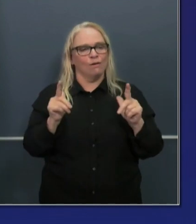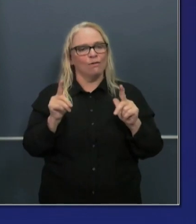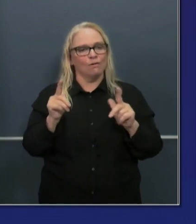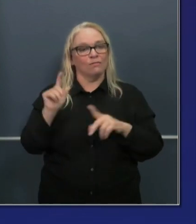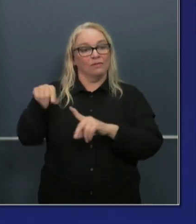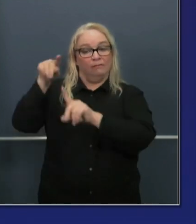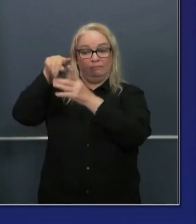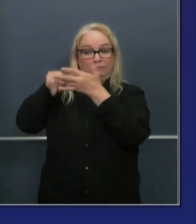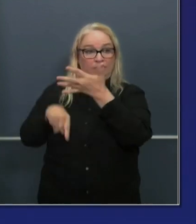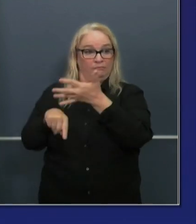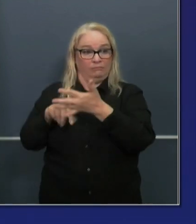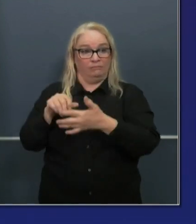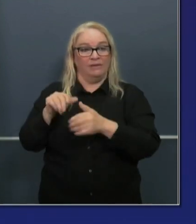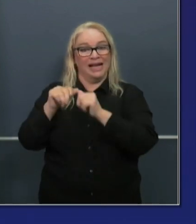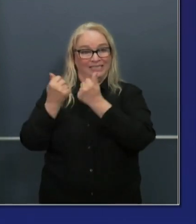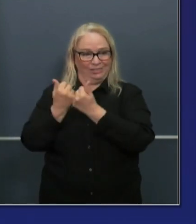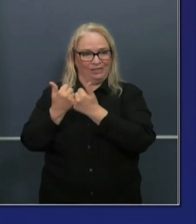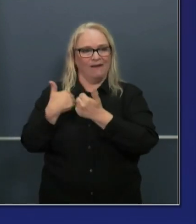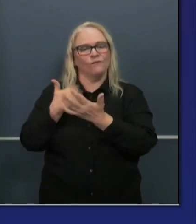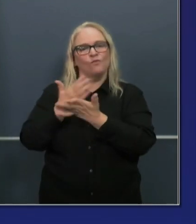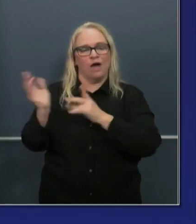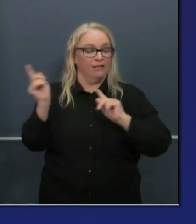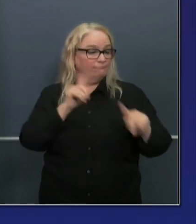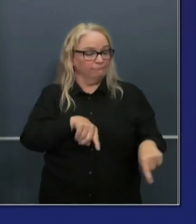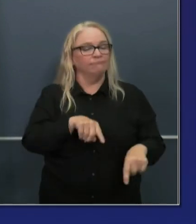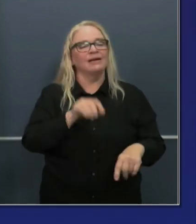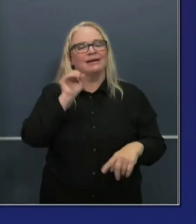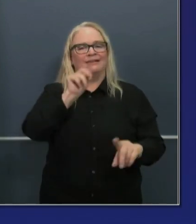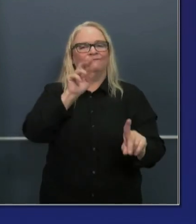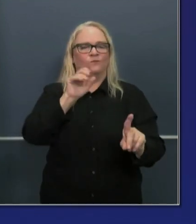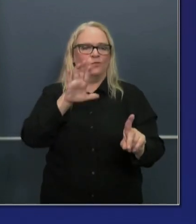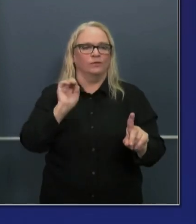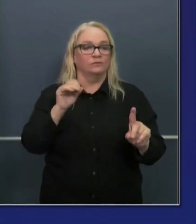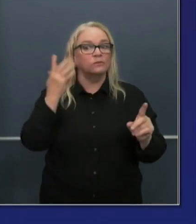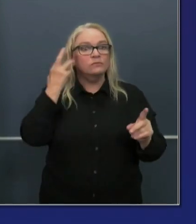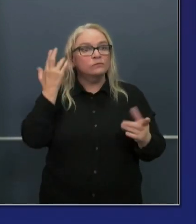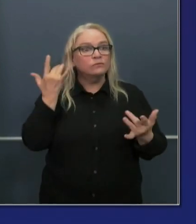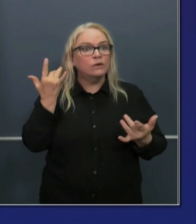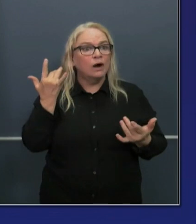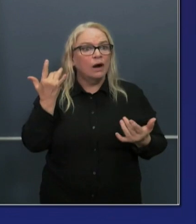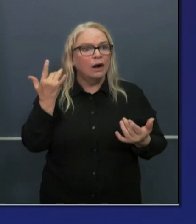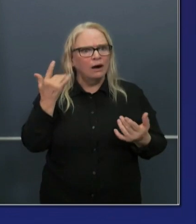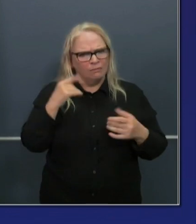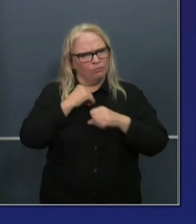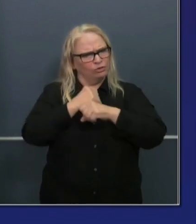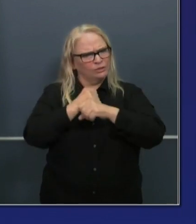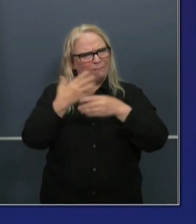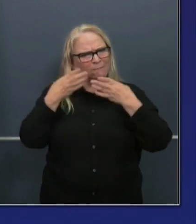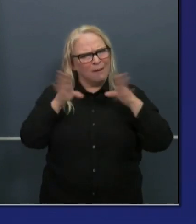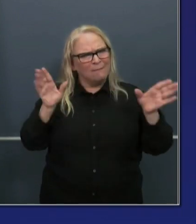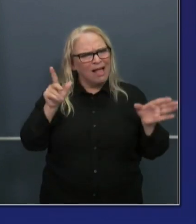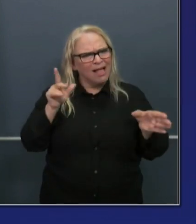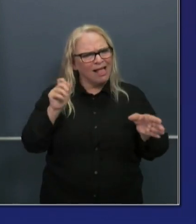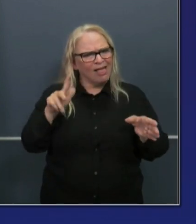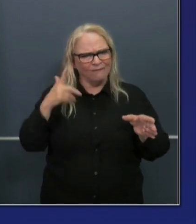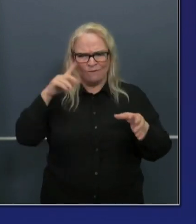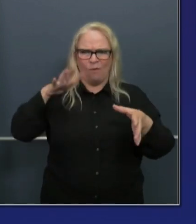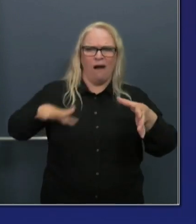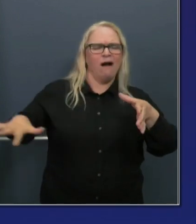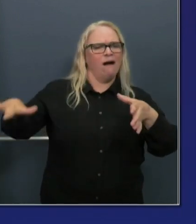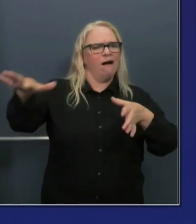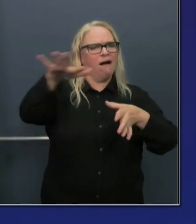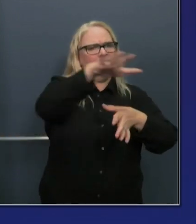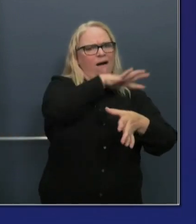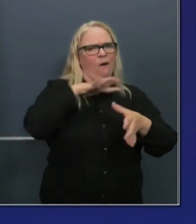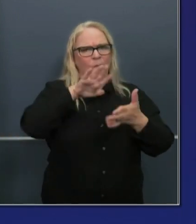effort of safety and security of public health to ensure that we are continuing